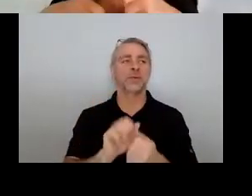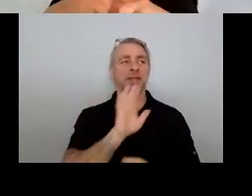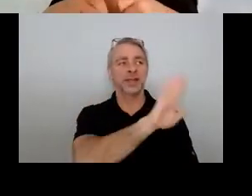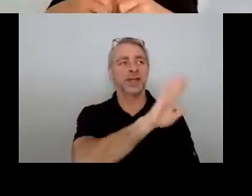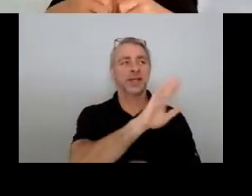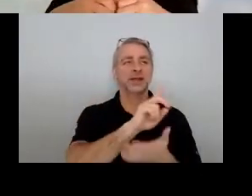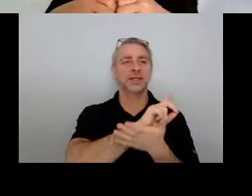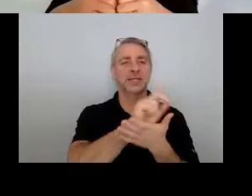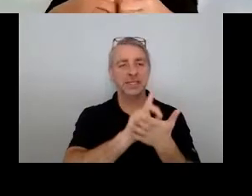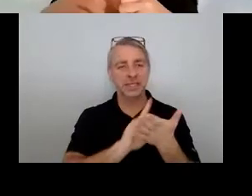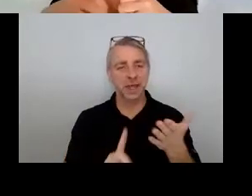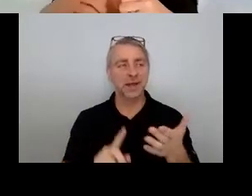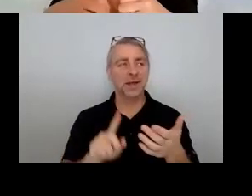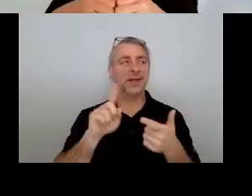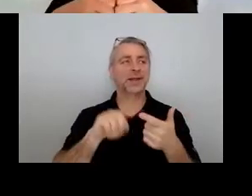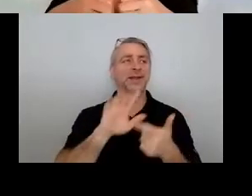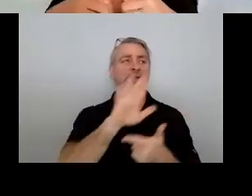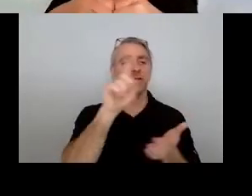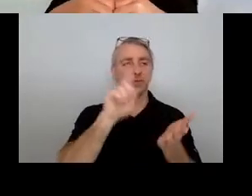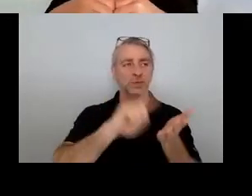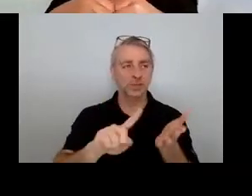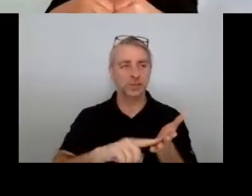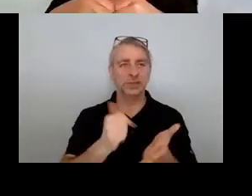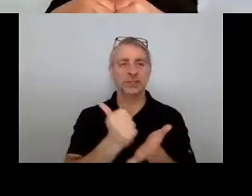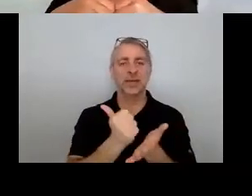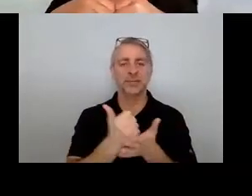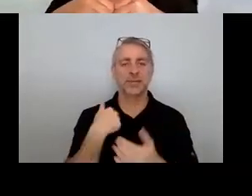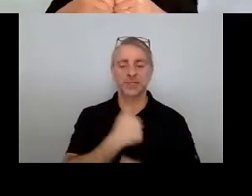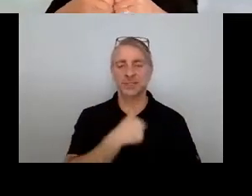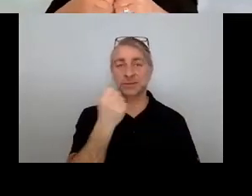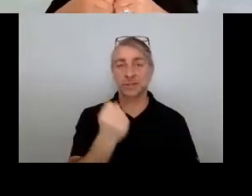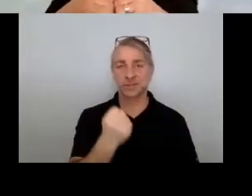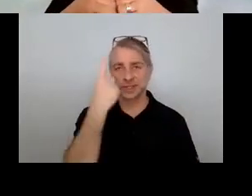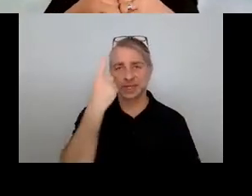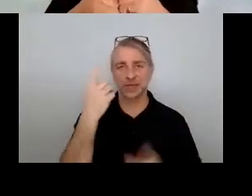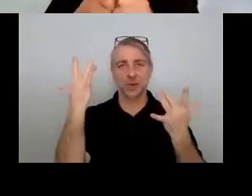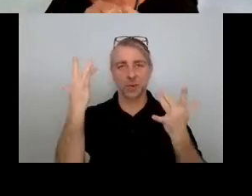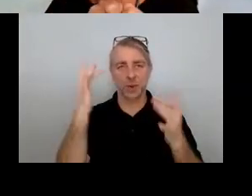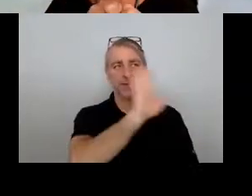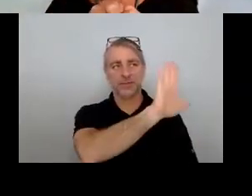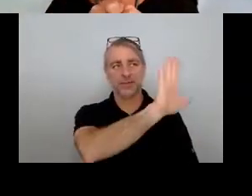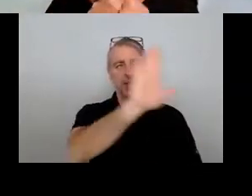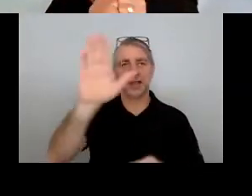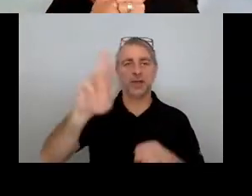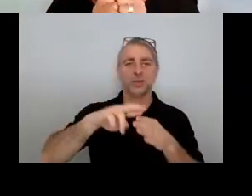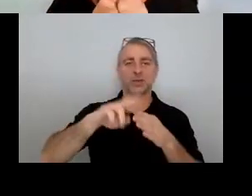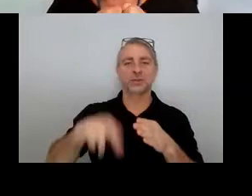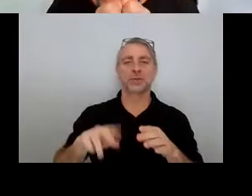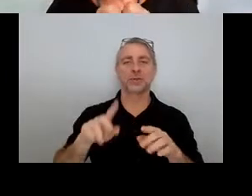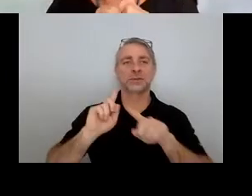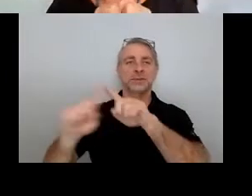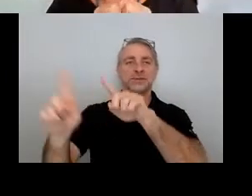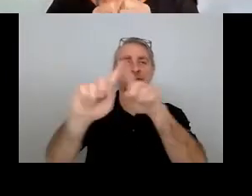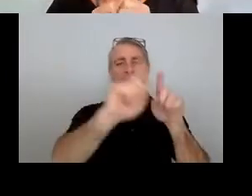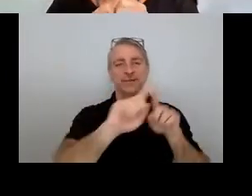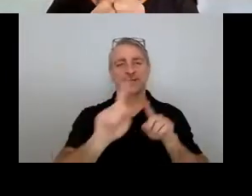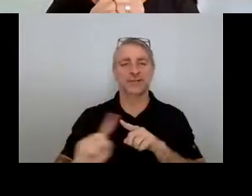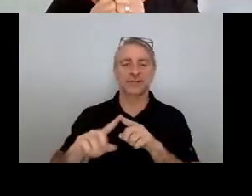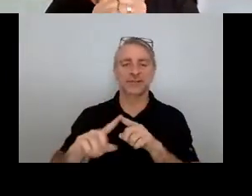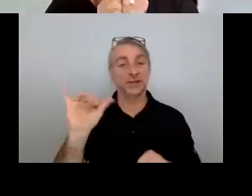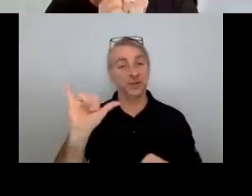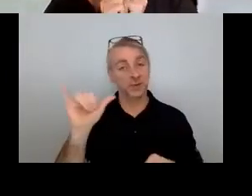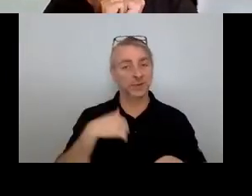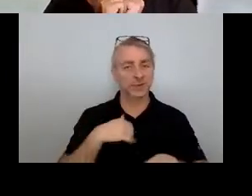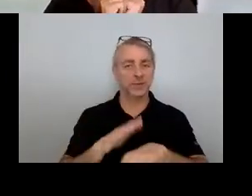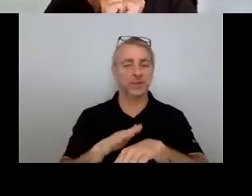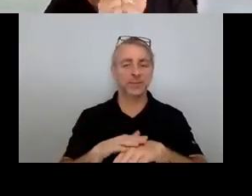that may help us explore why study results differ. But I also wanted to put another caveat here, in that